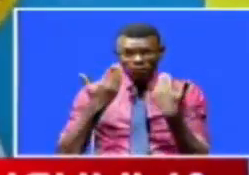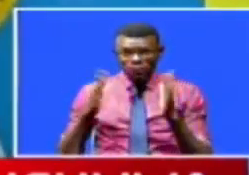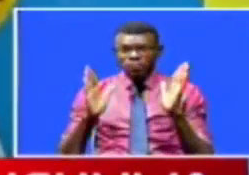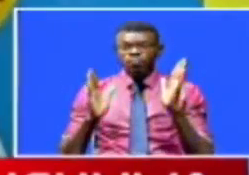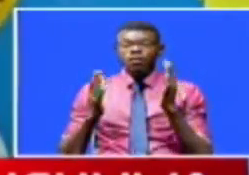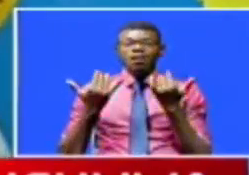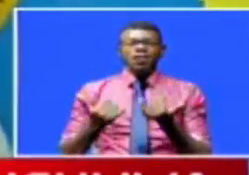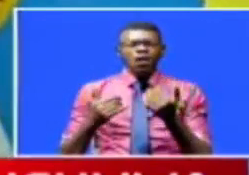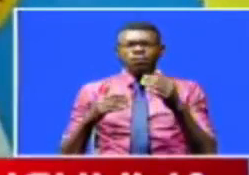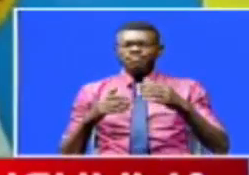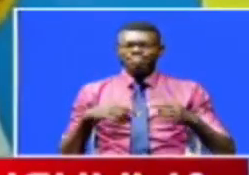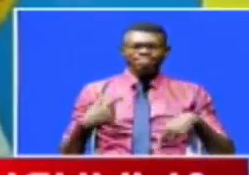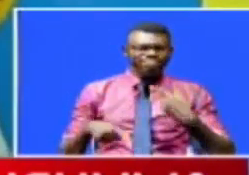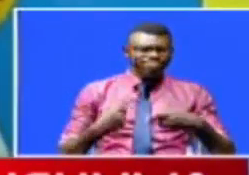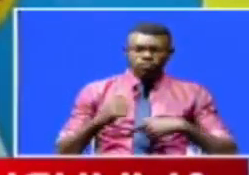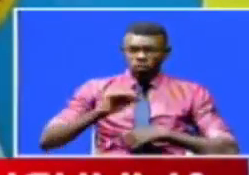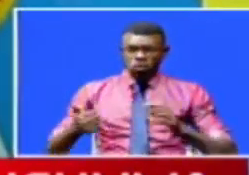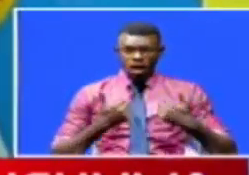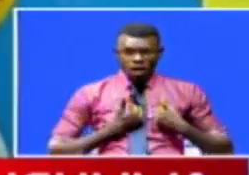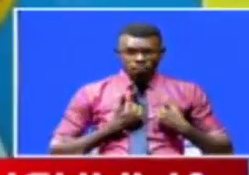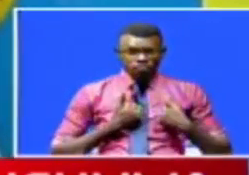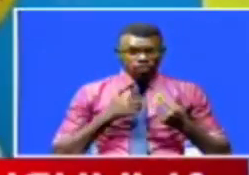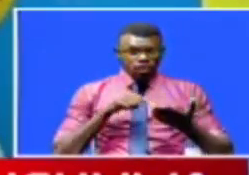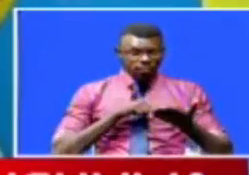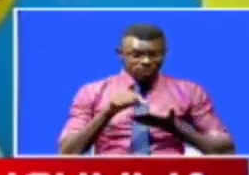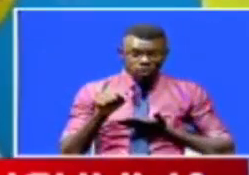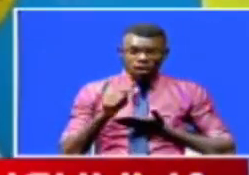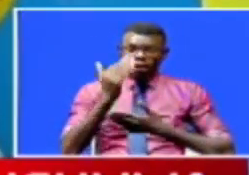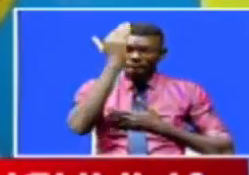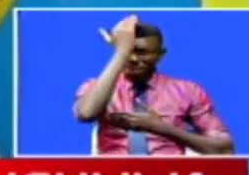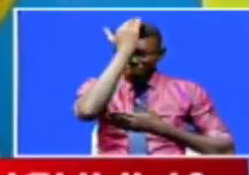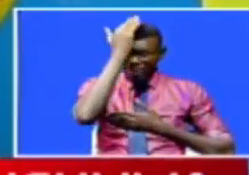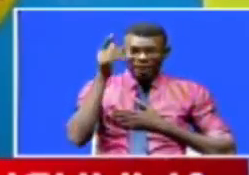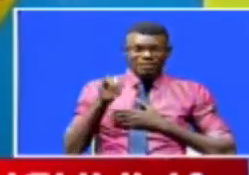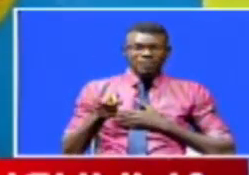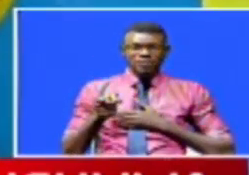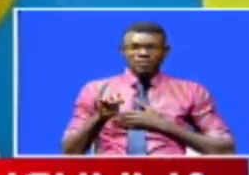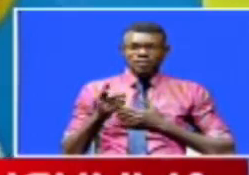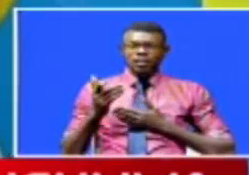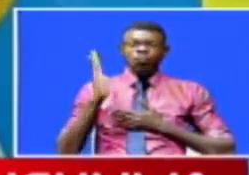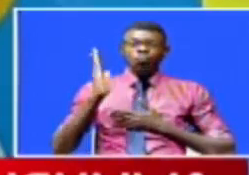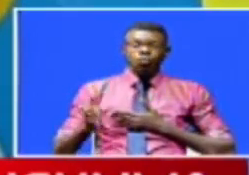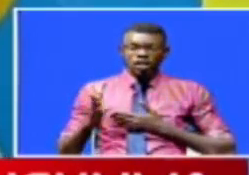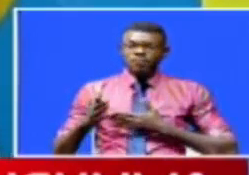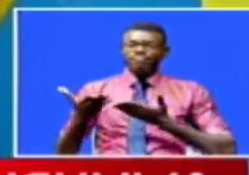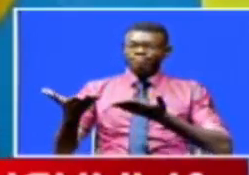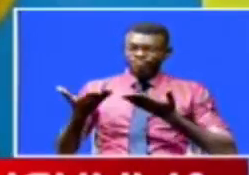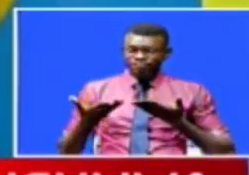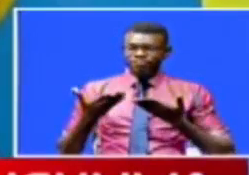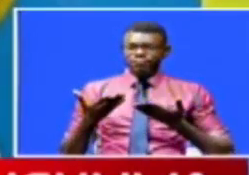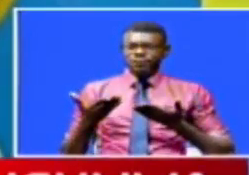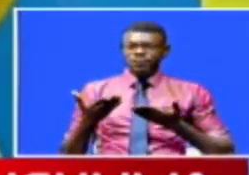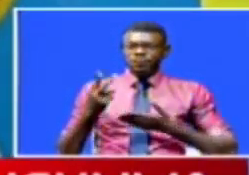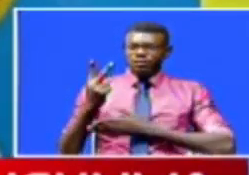and by, I think, this week, I mean, beginning Monday, we will be able to receive 24,000 more